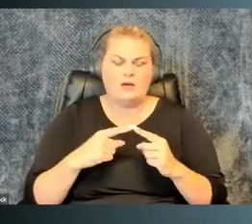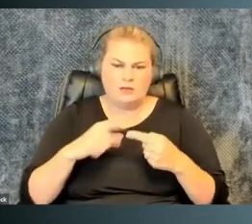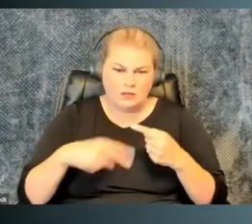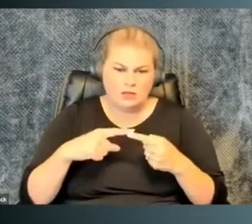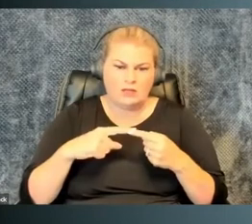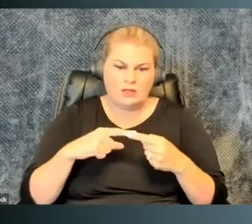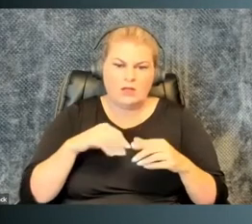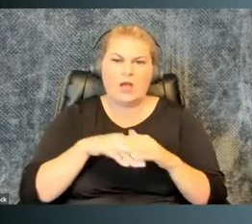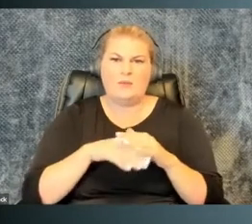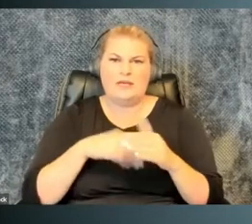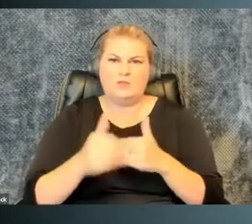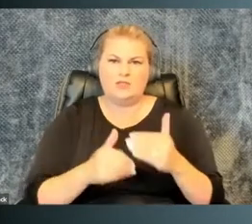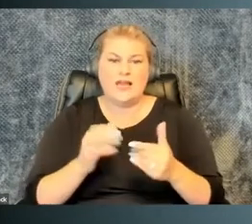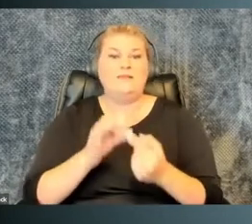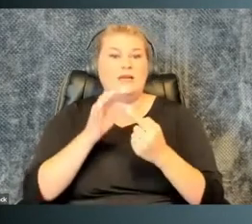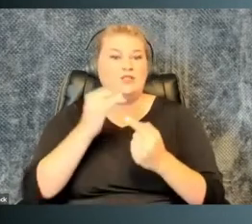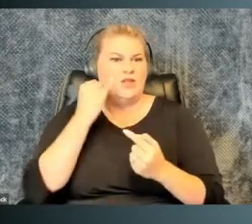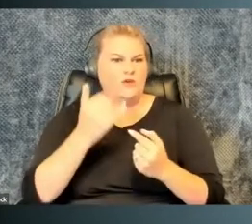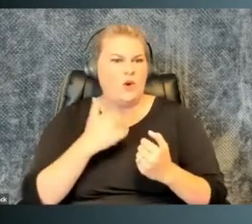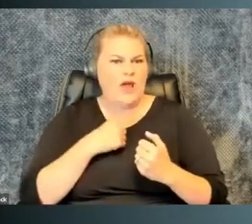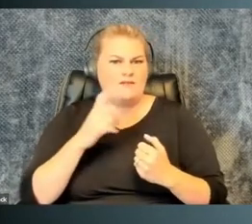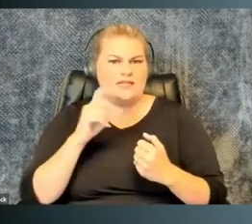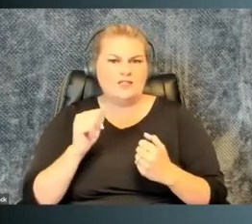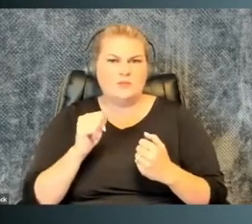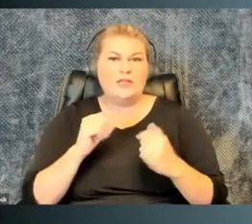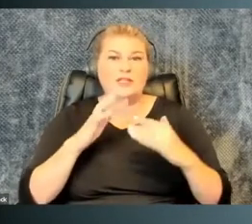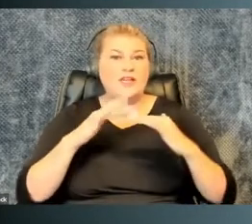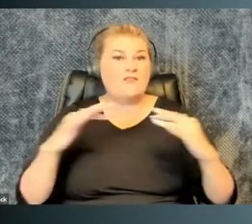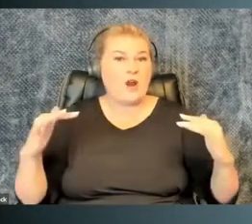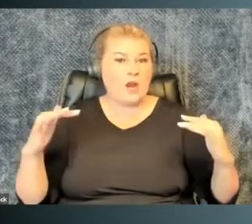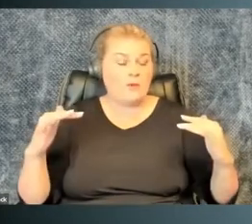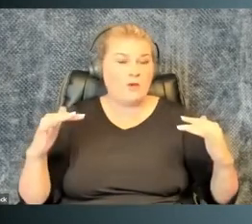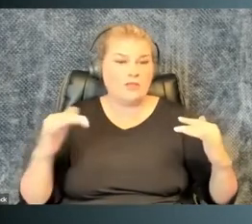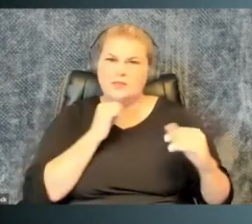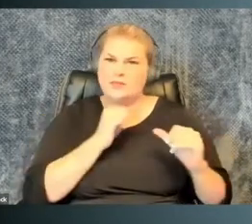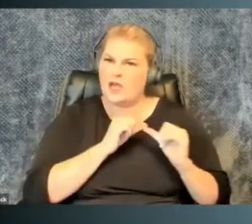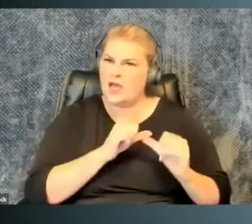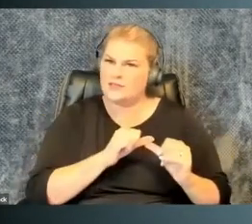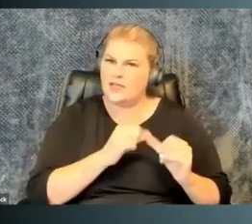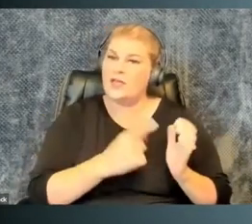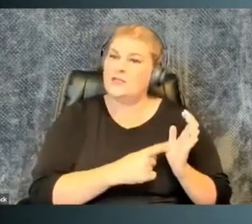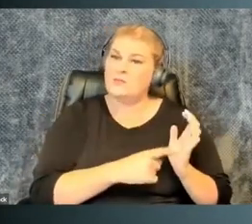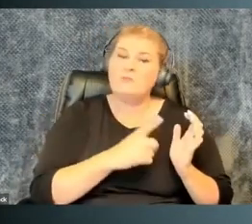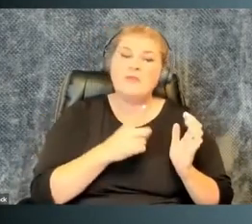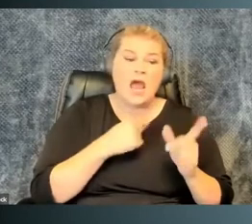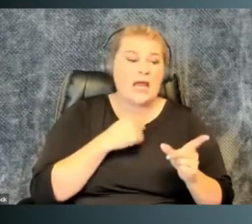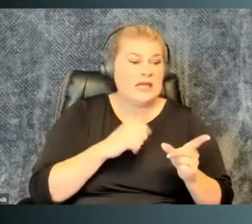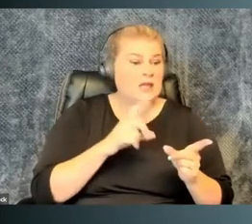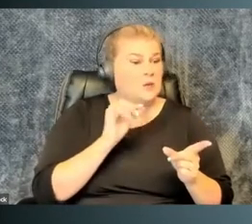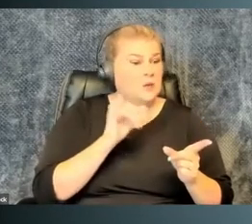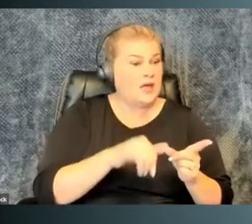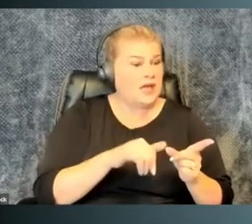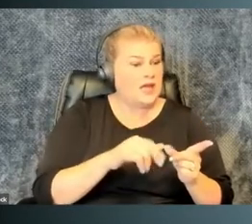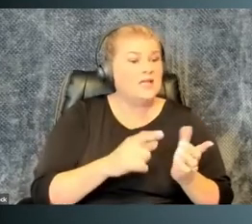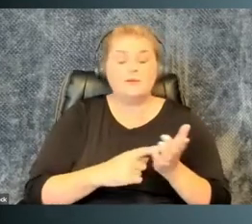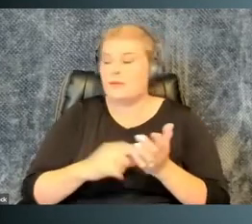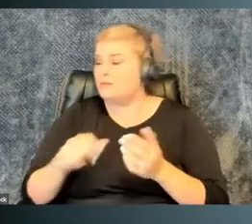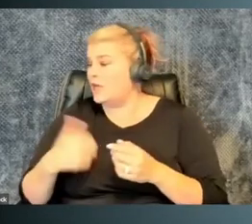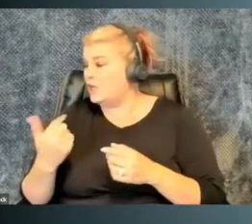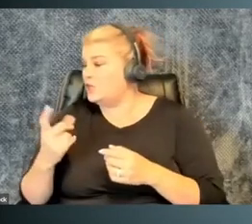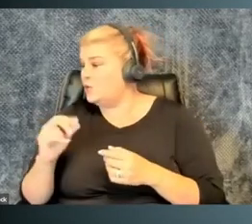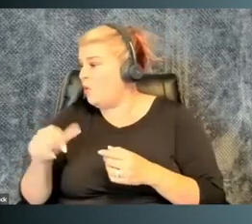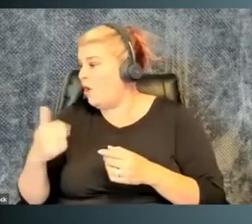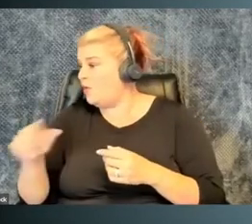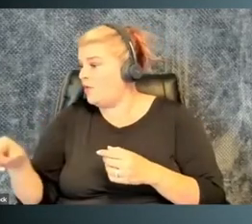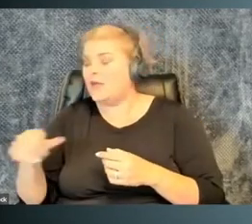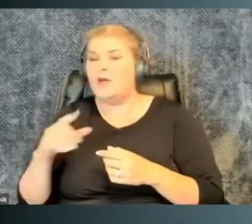when it comes to accommodations processes, especially if you have disabilities that are variable, right? So it's not constant. Sometimes you can do